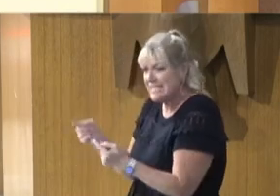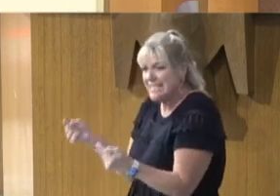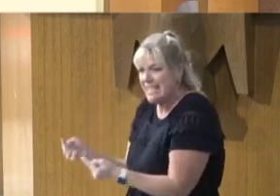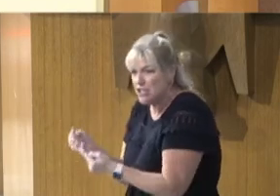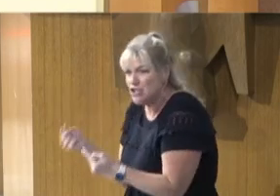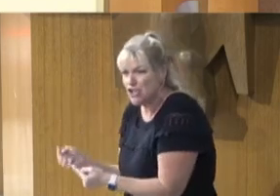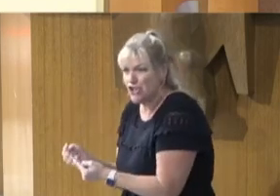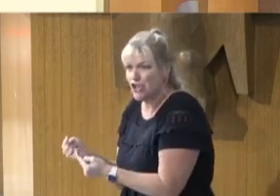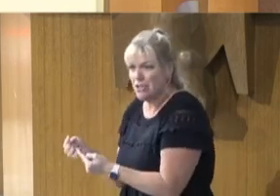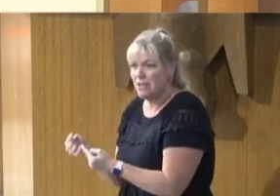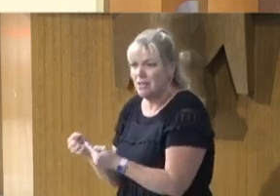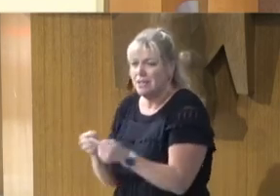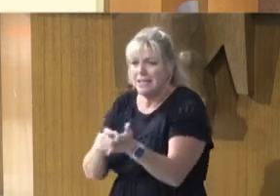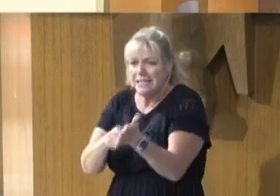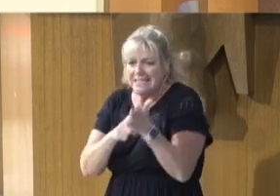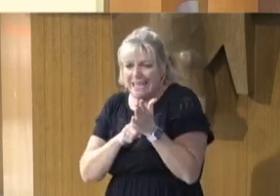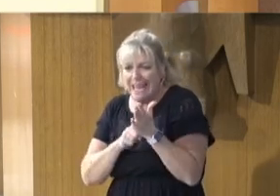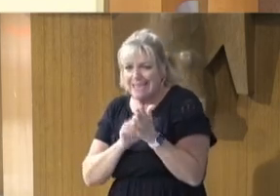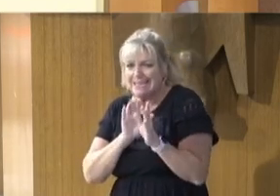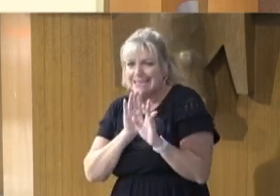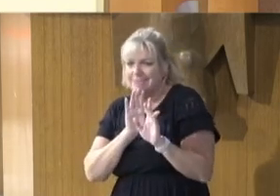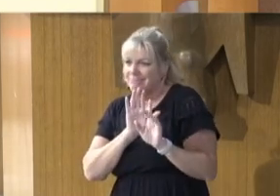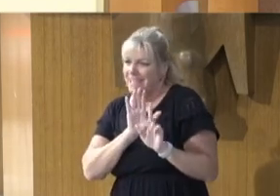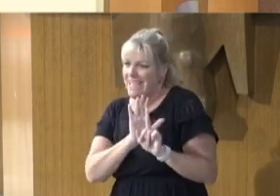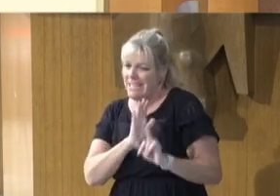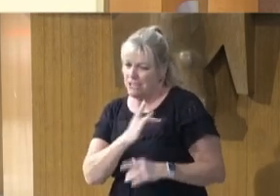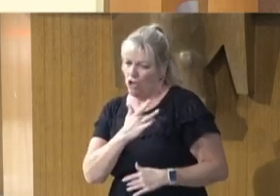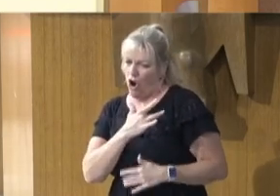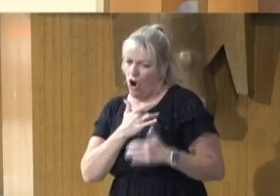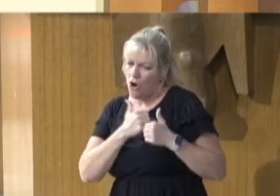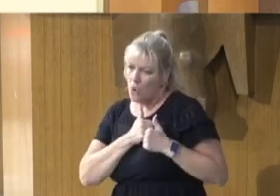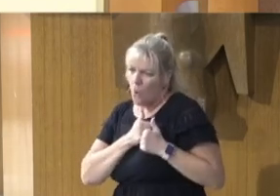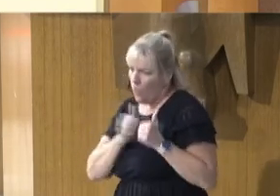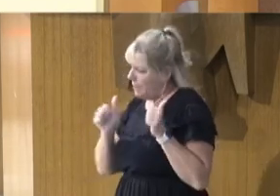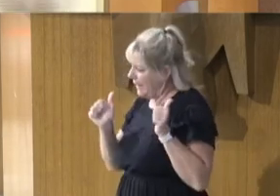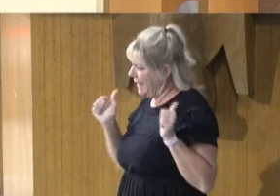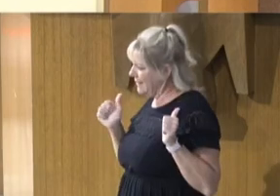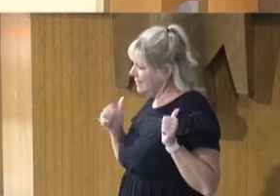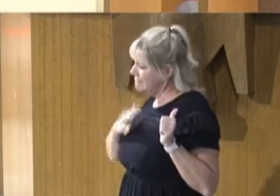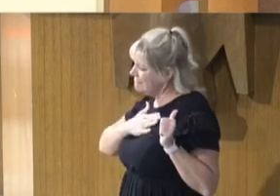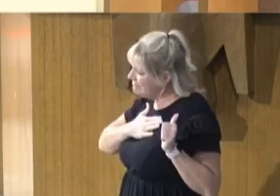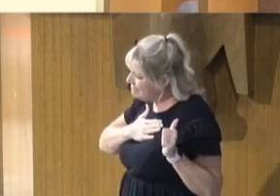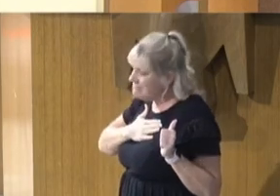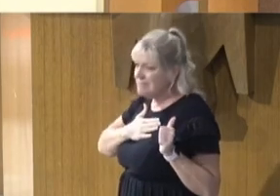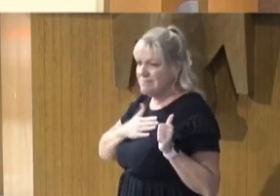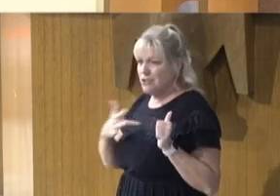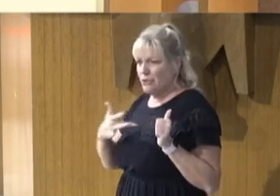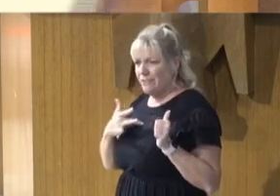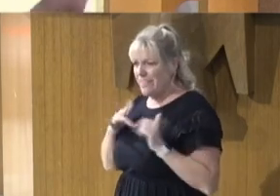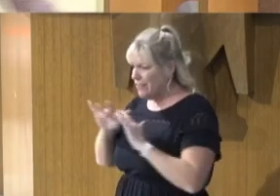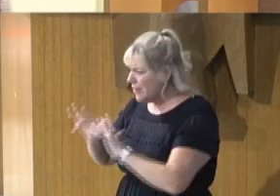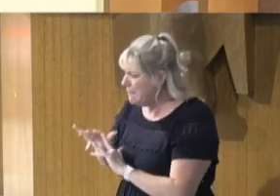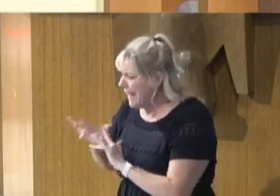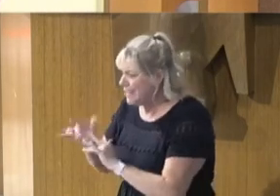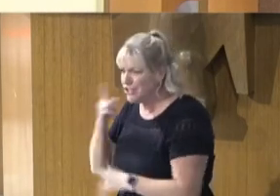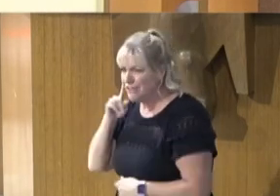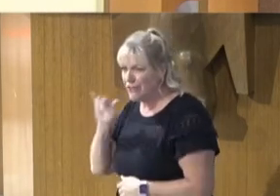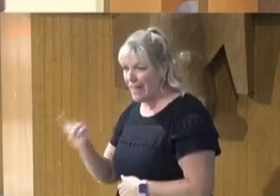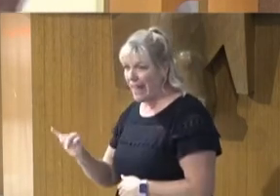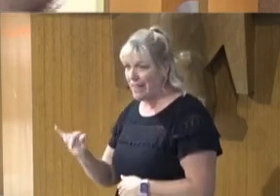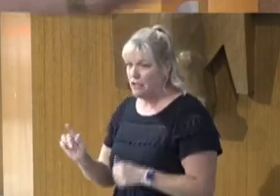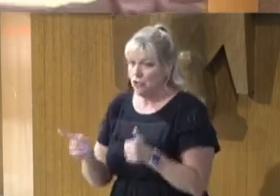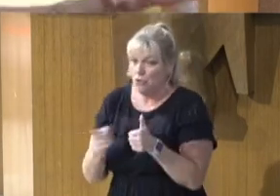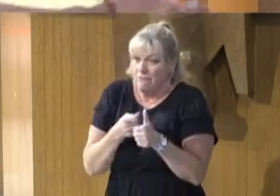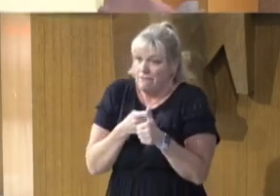takes a certain kind of open heart, a loving heart, to feel compassion for someone else's struggle. So first he has this